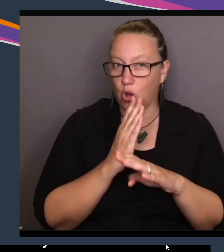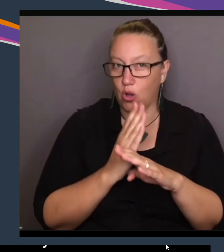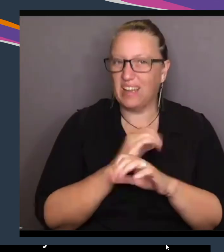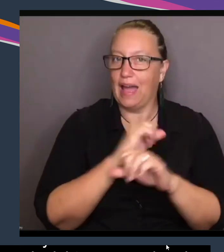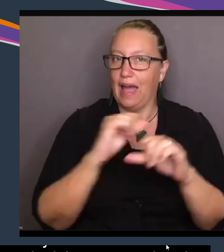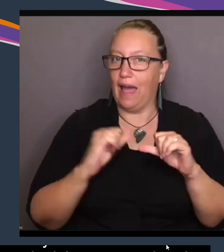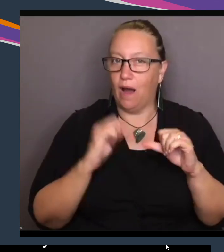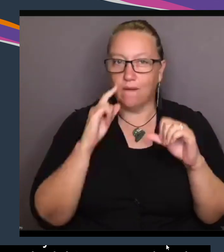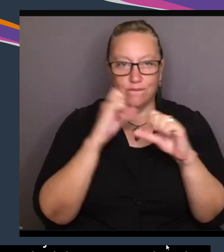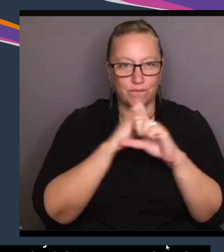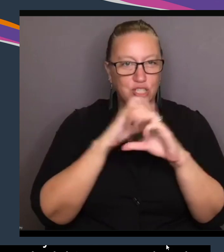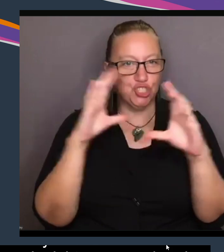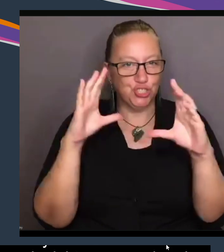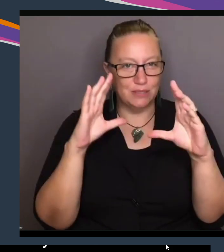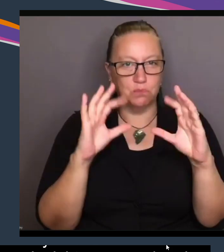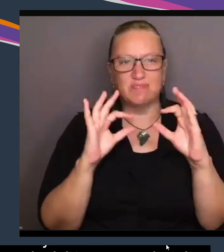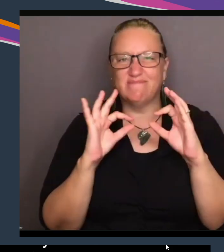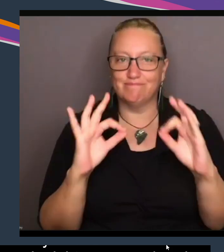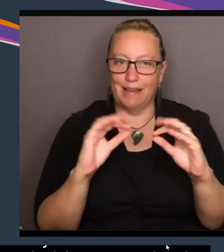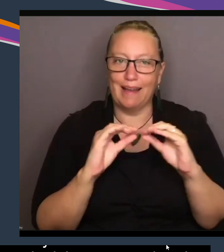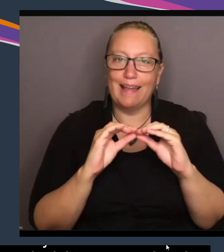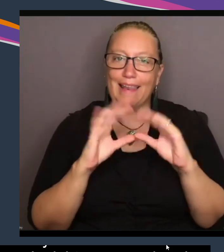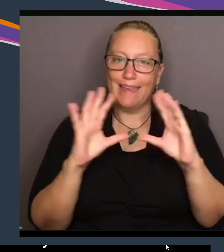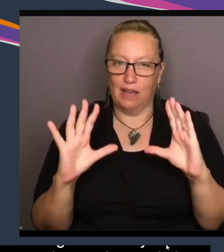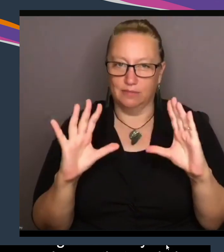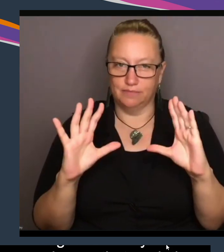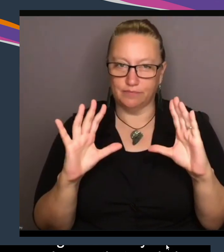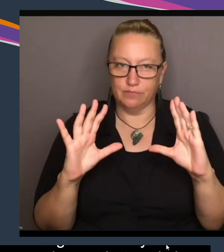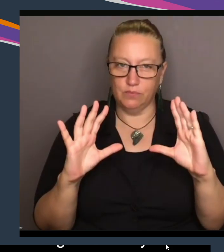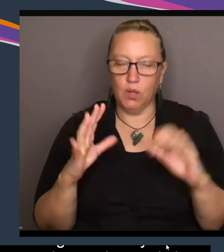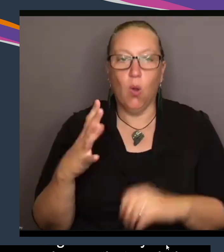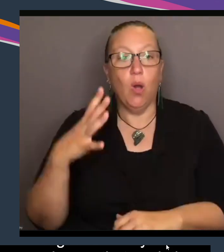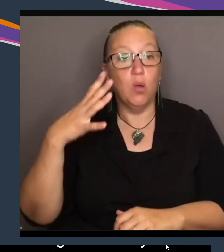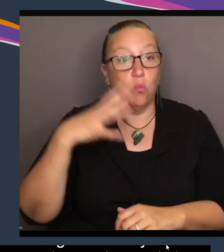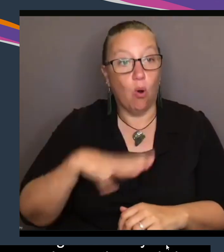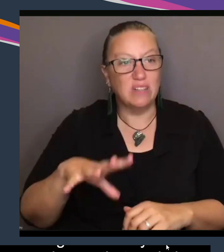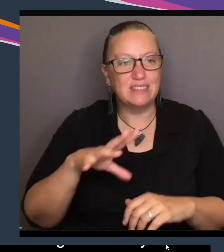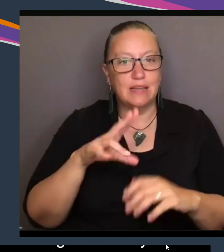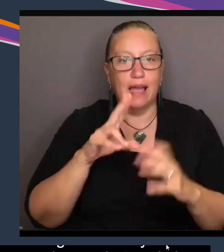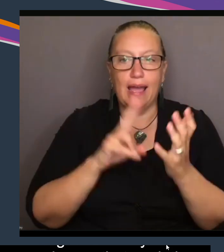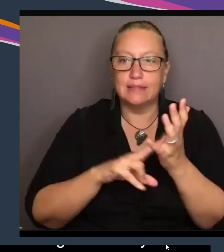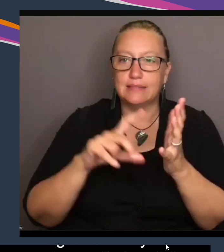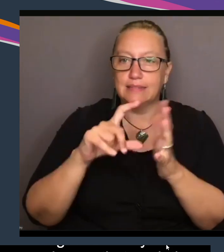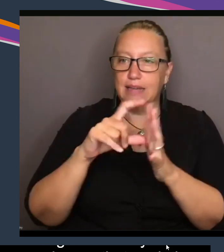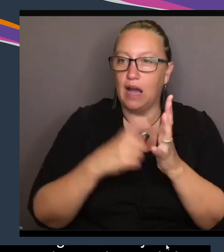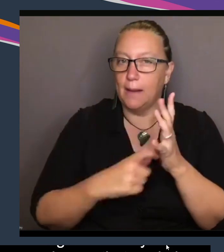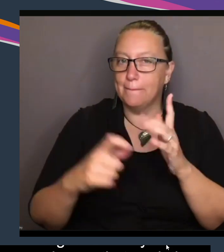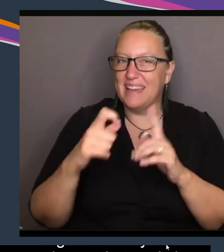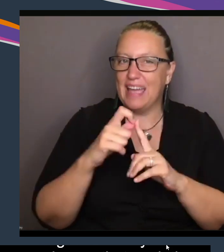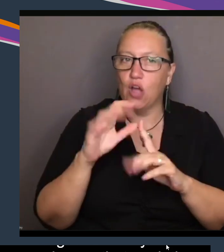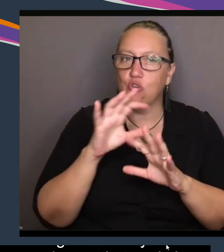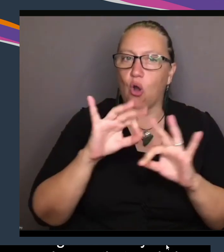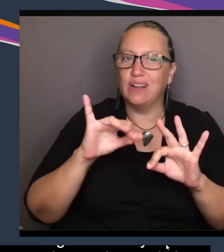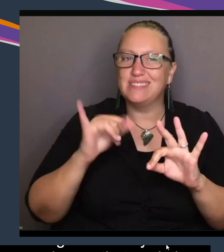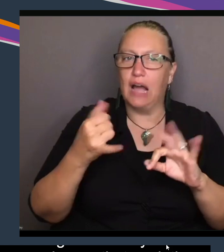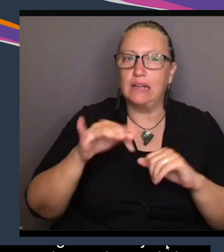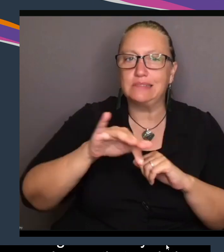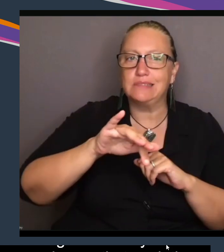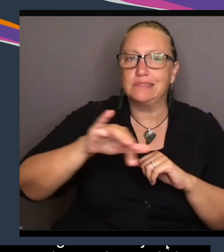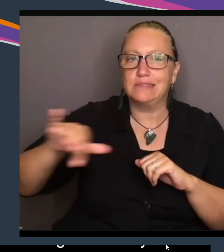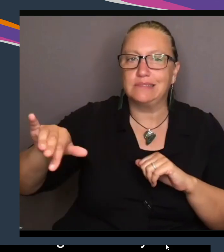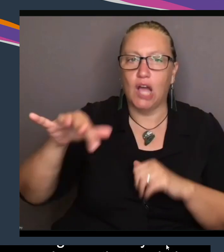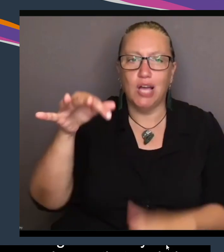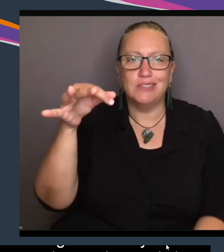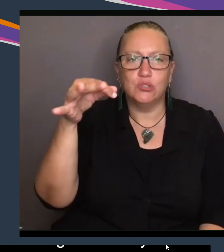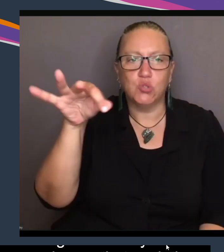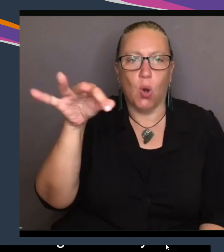research program that was not peripheral. Trust in the leadership of people, not tokenistic, not